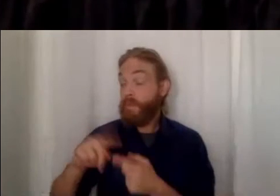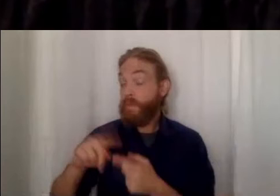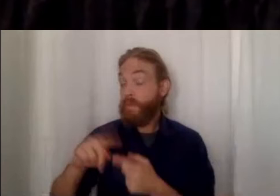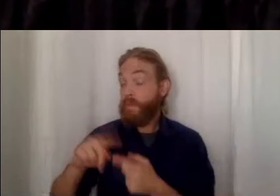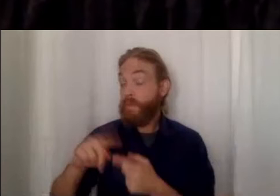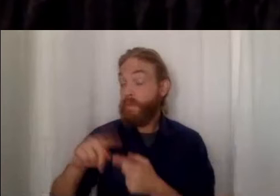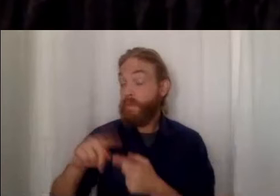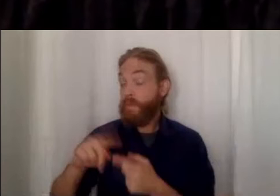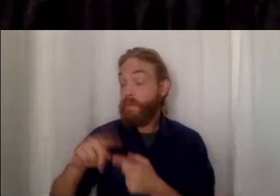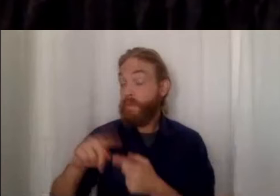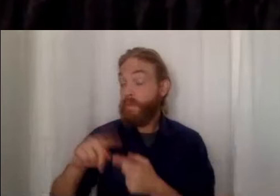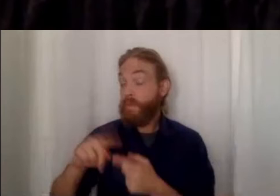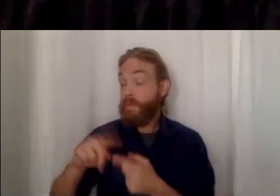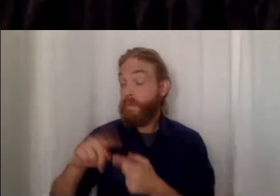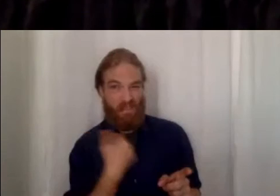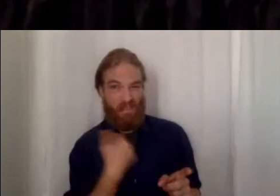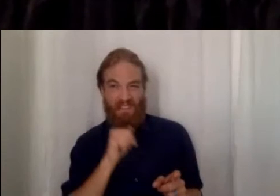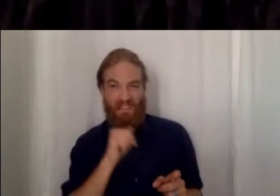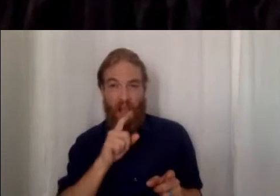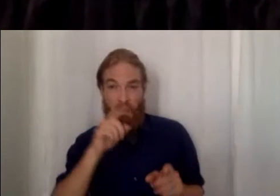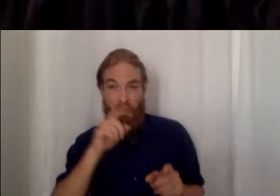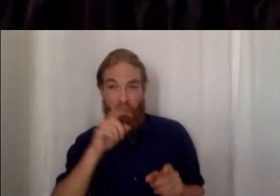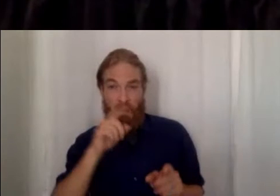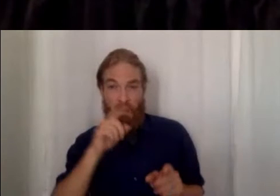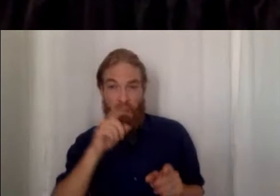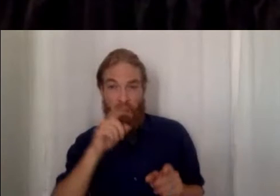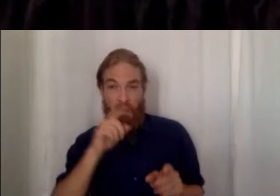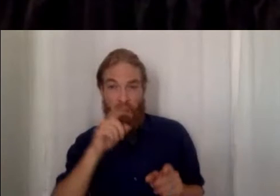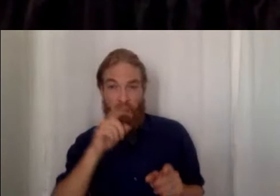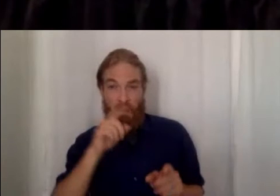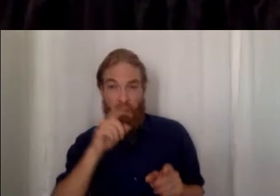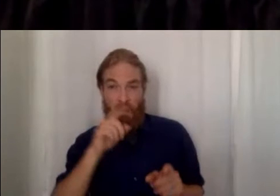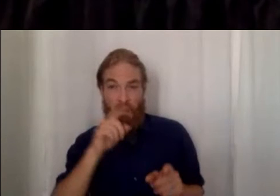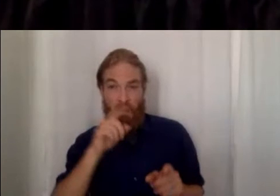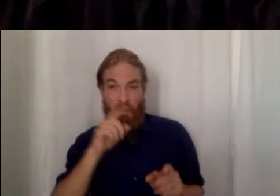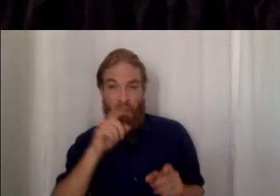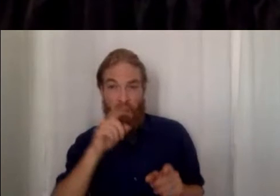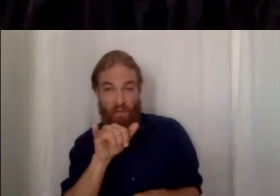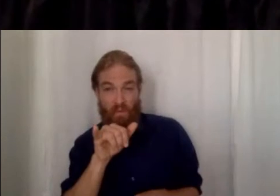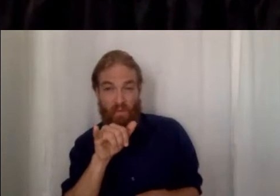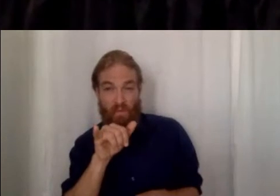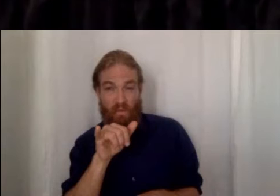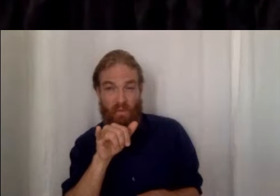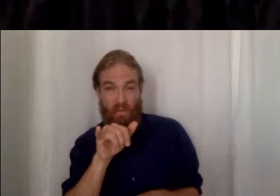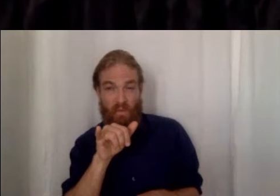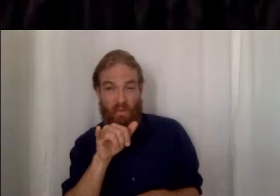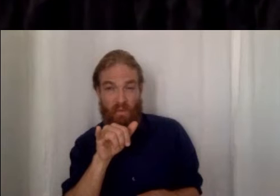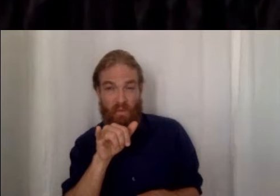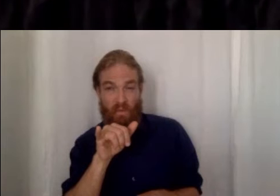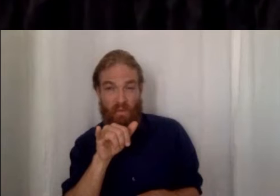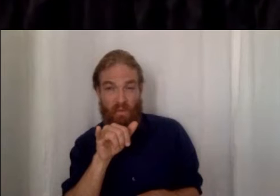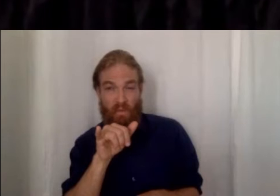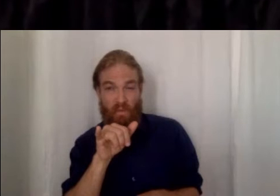congregate settings team, much like we do a schools team. We have various different collaborations and teams. So when we talk